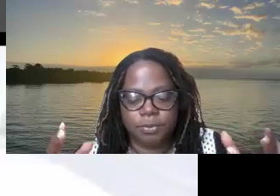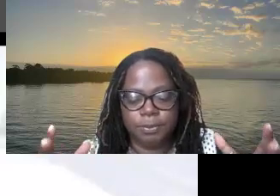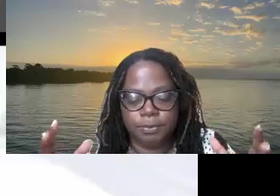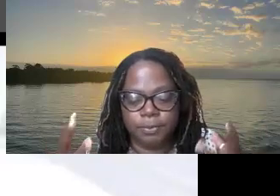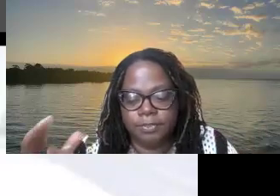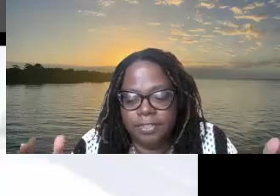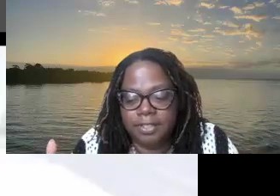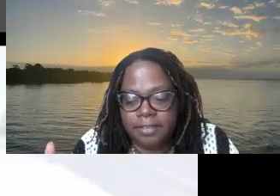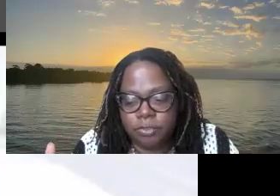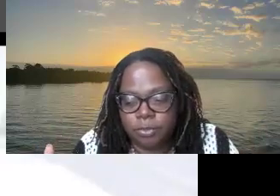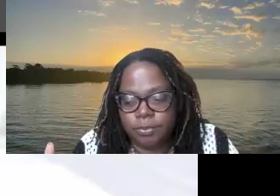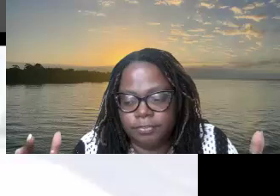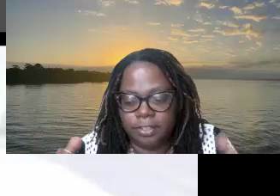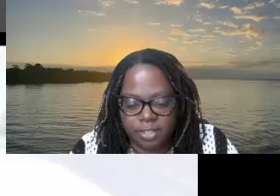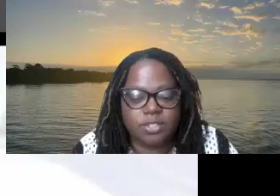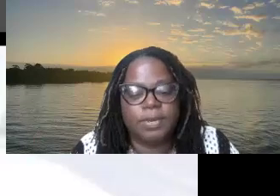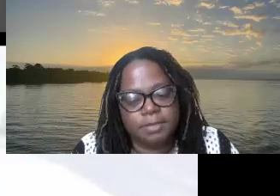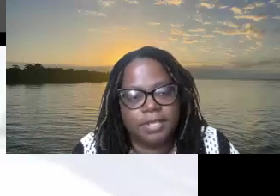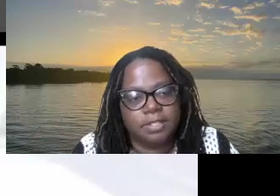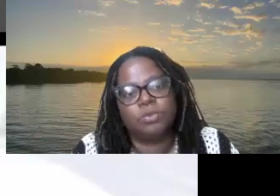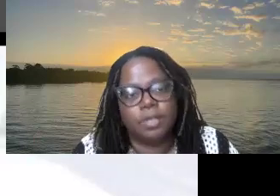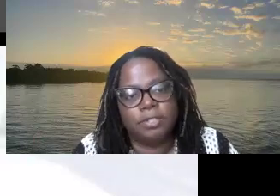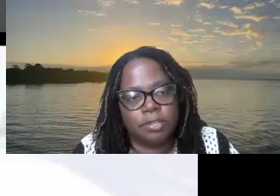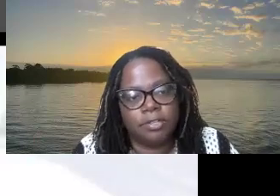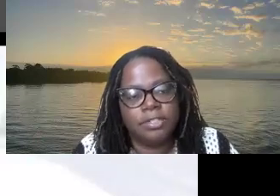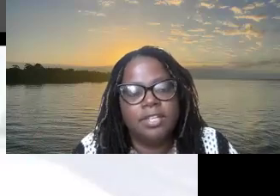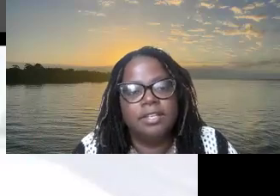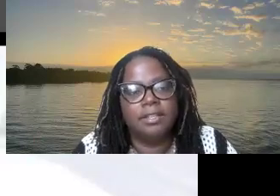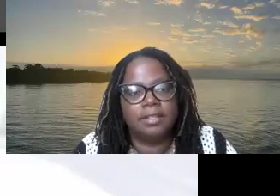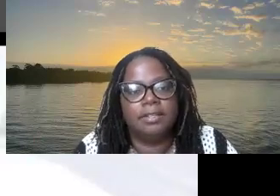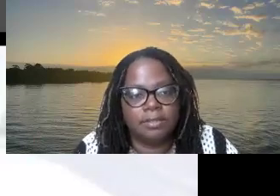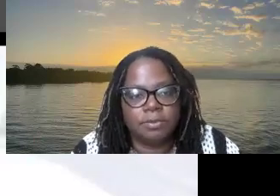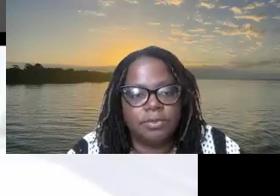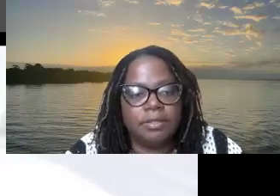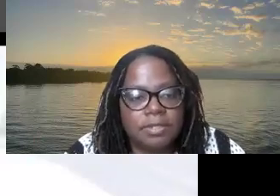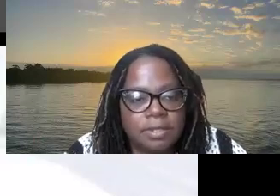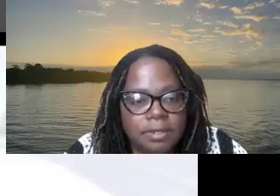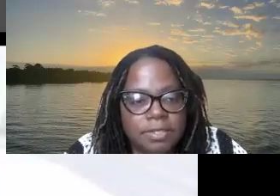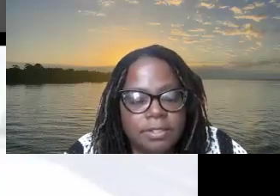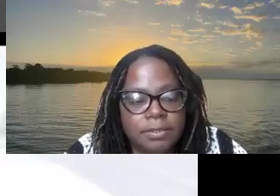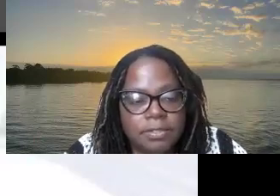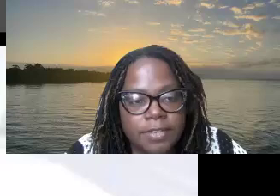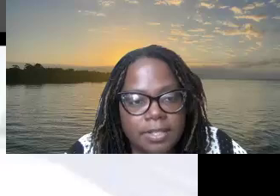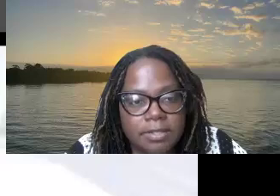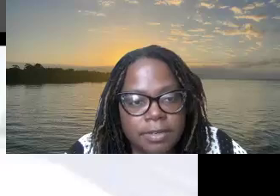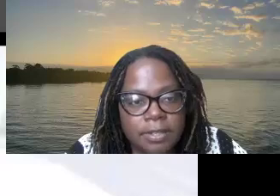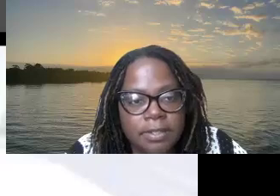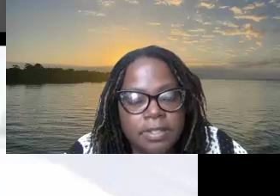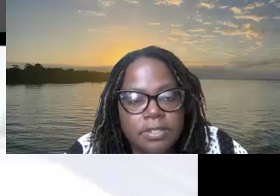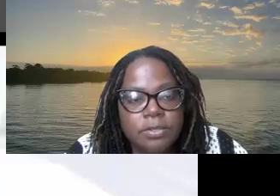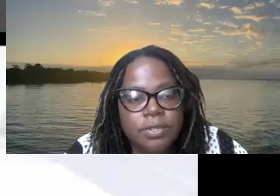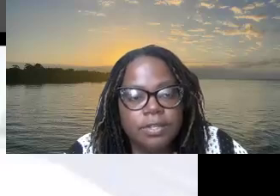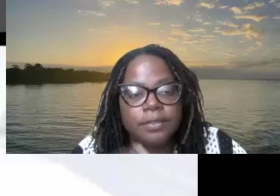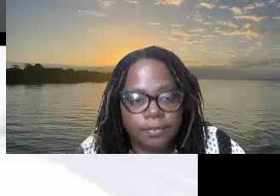a place where people want to feel like they have control, want to feel like this is my space, this is where I'm in charge. And that can also create scenarios of violence,